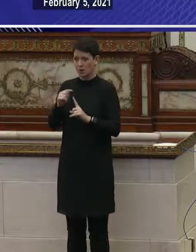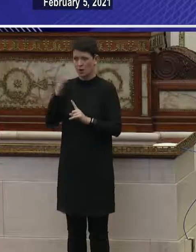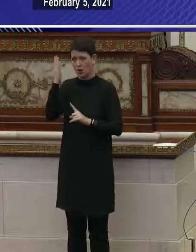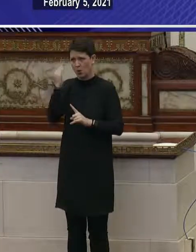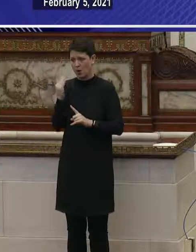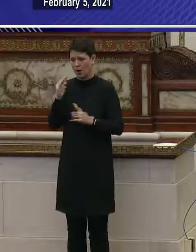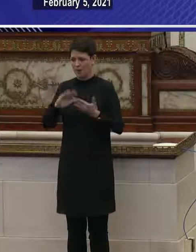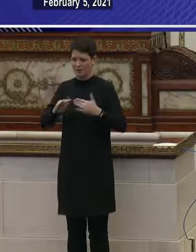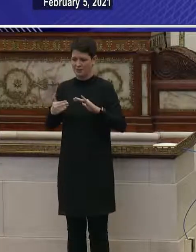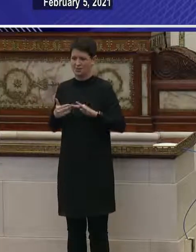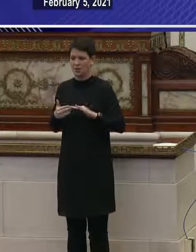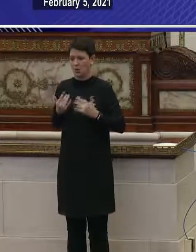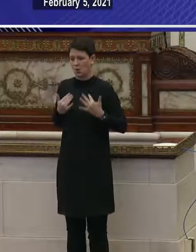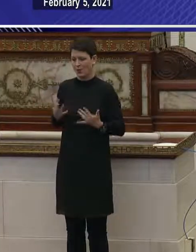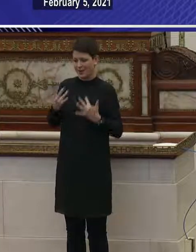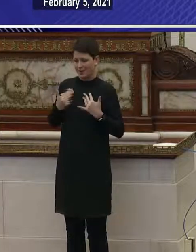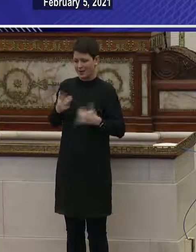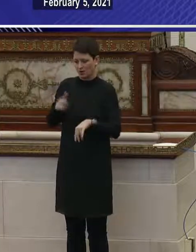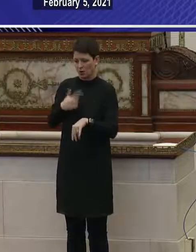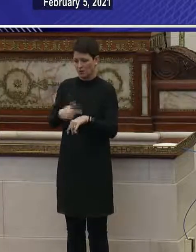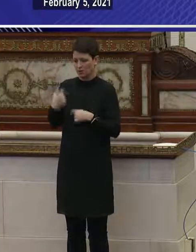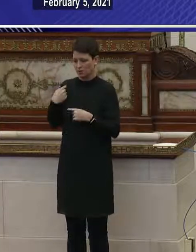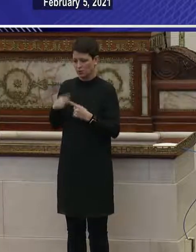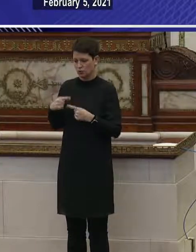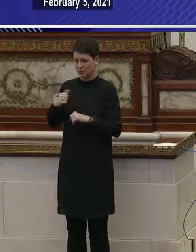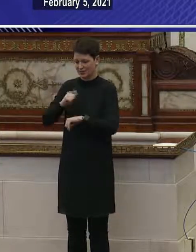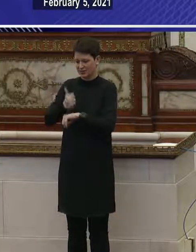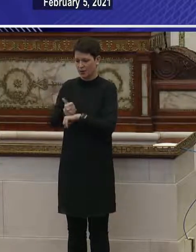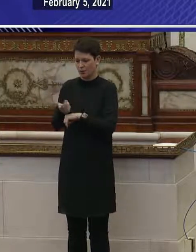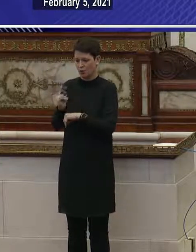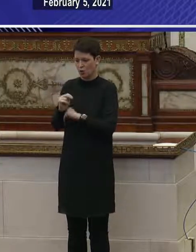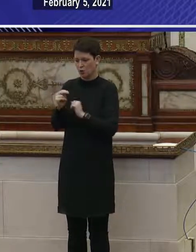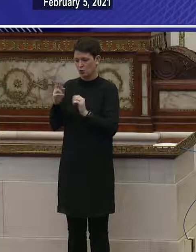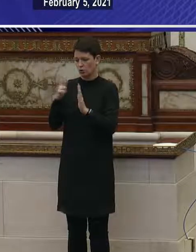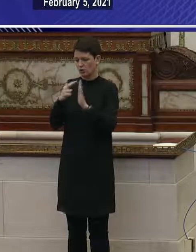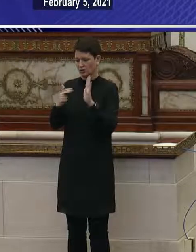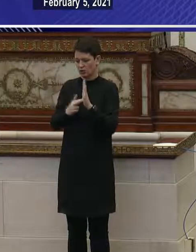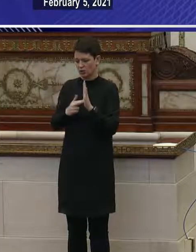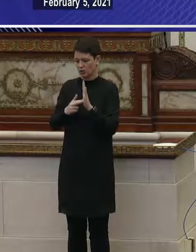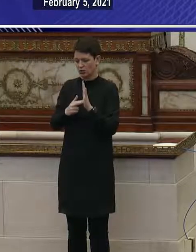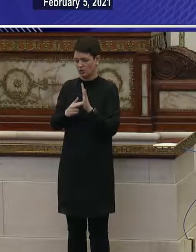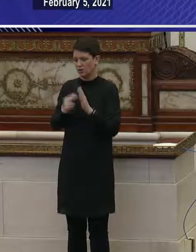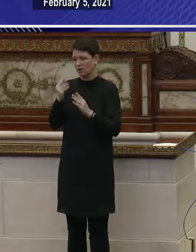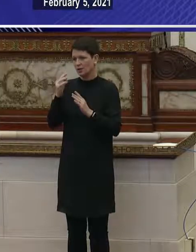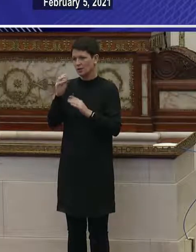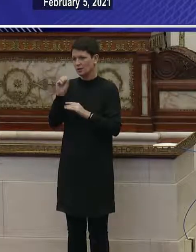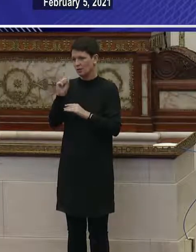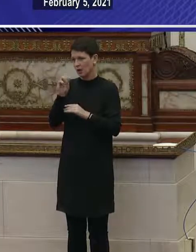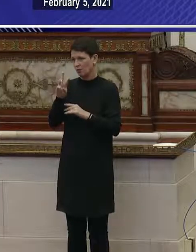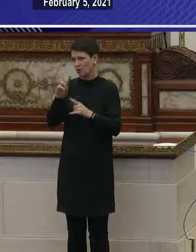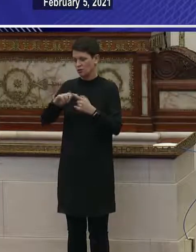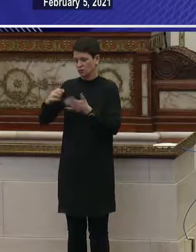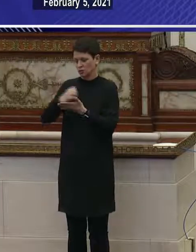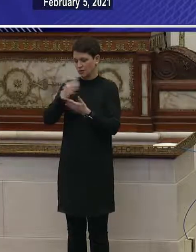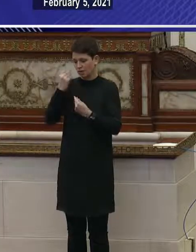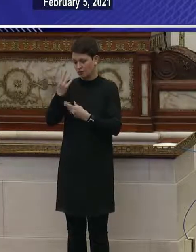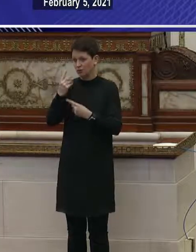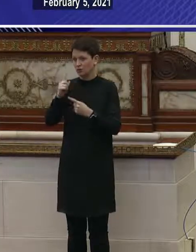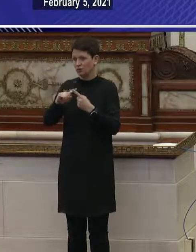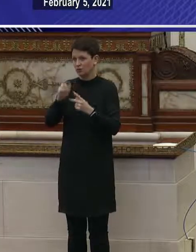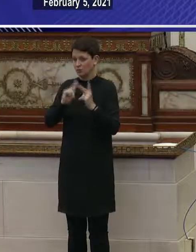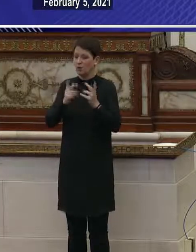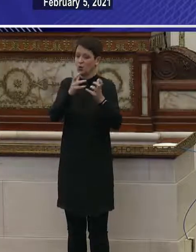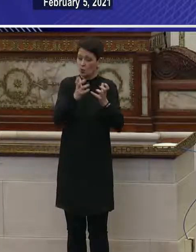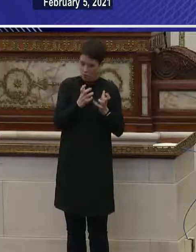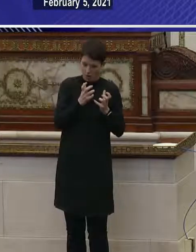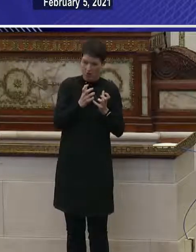the city waited so long to establish its own registration portal to collect information from people who both wanted